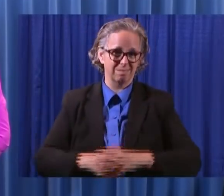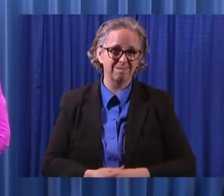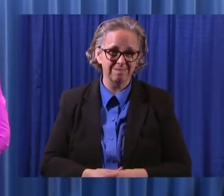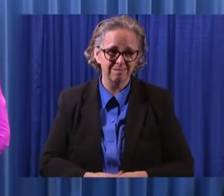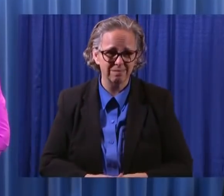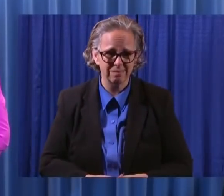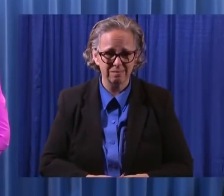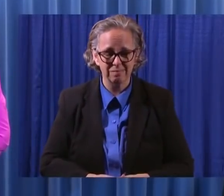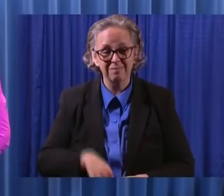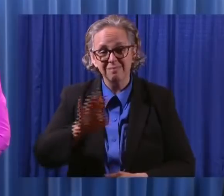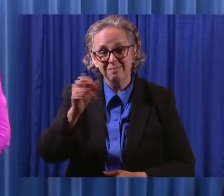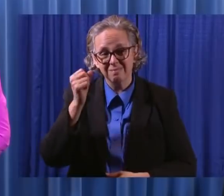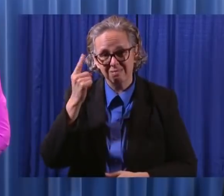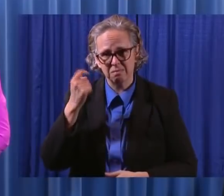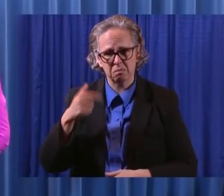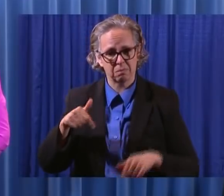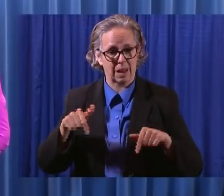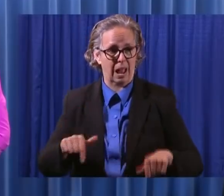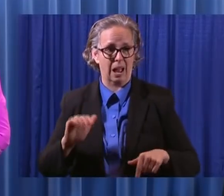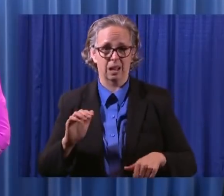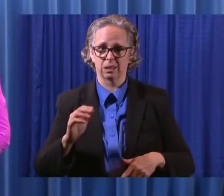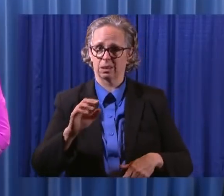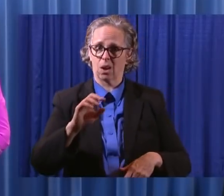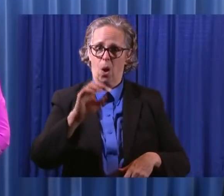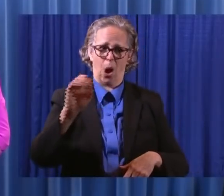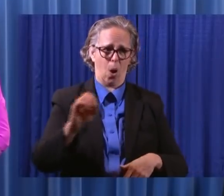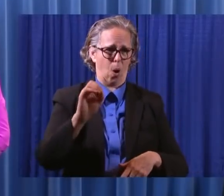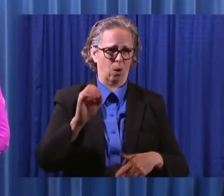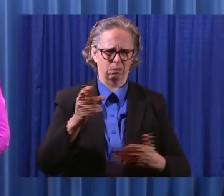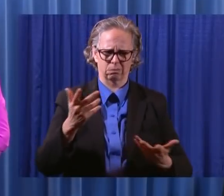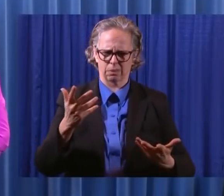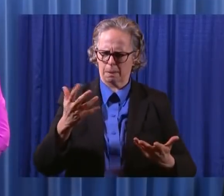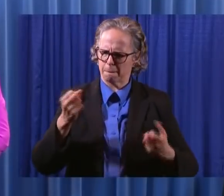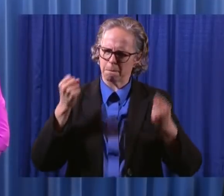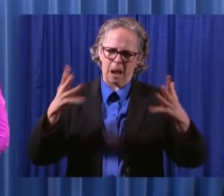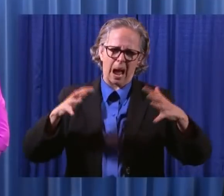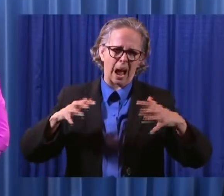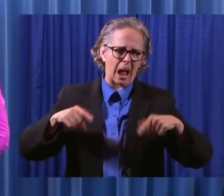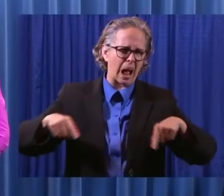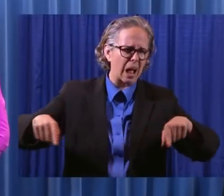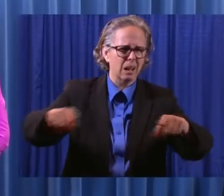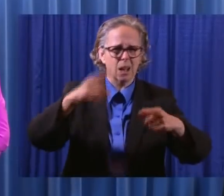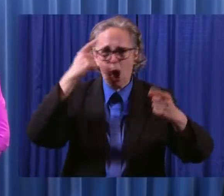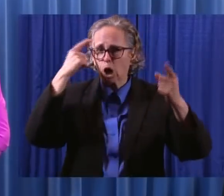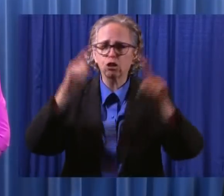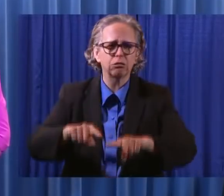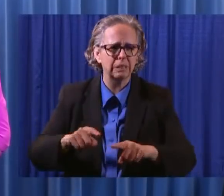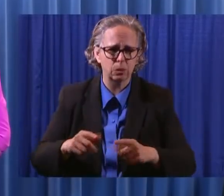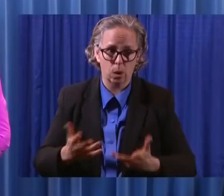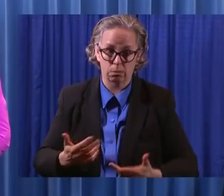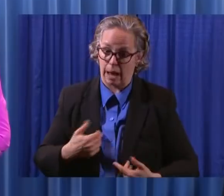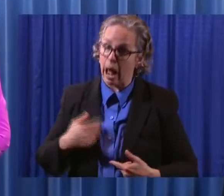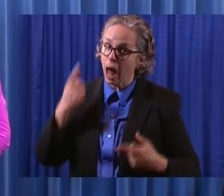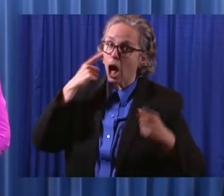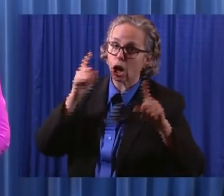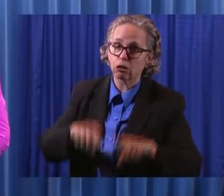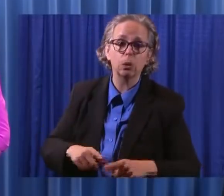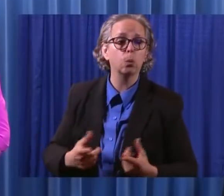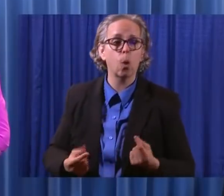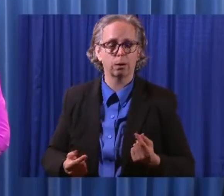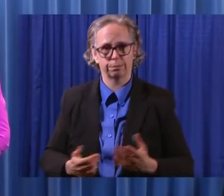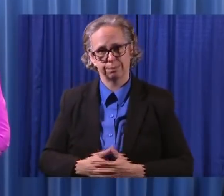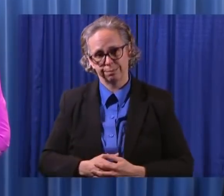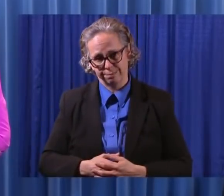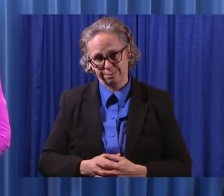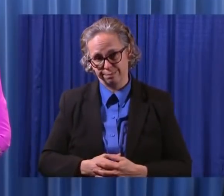state, and very justifiable, and I agree with it, that we need to get back to school.